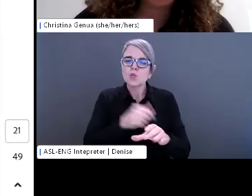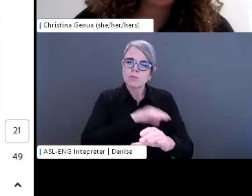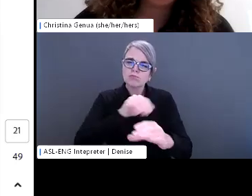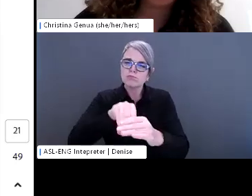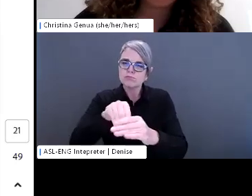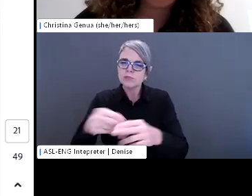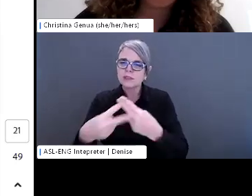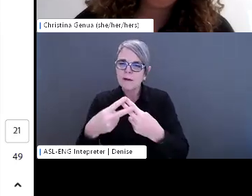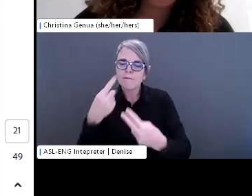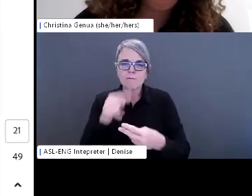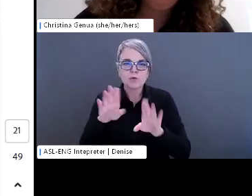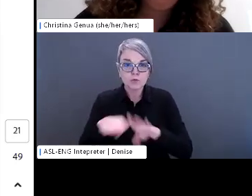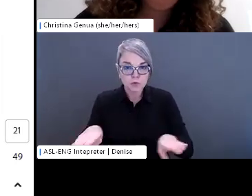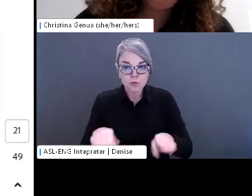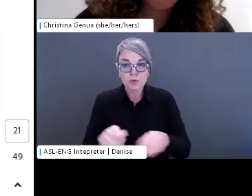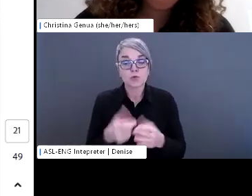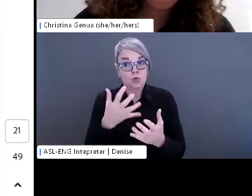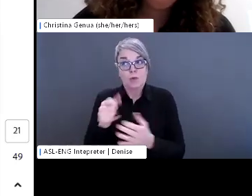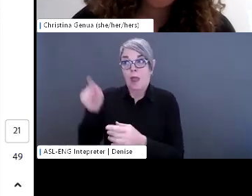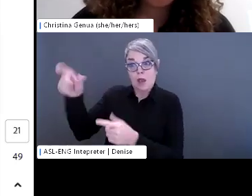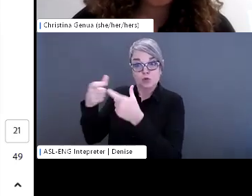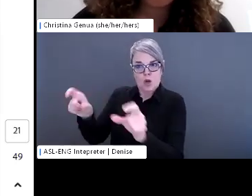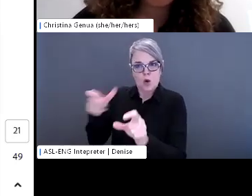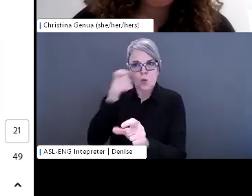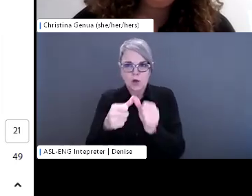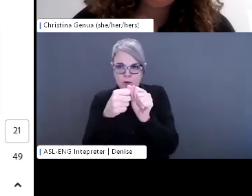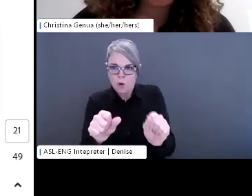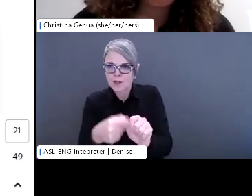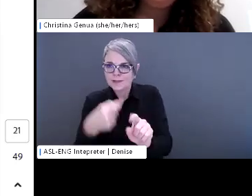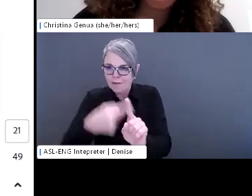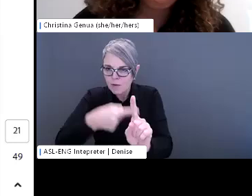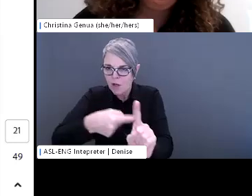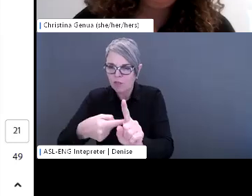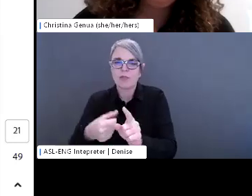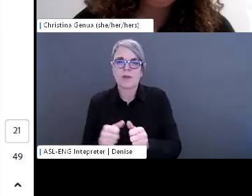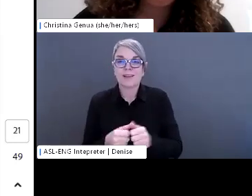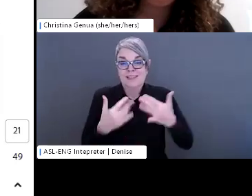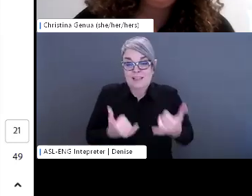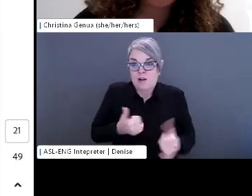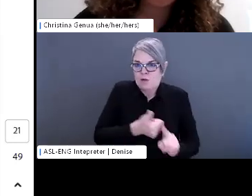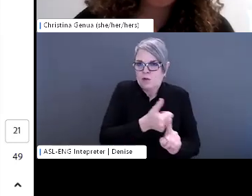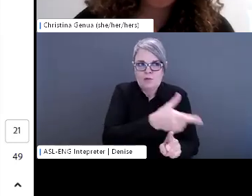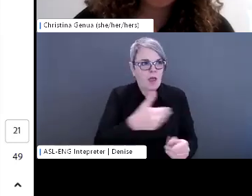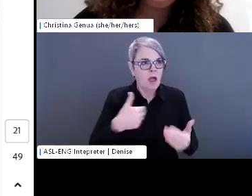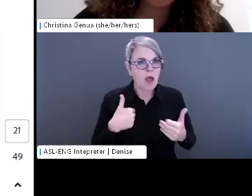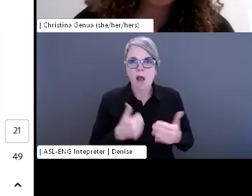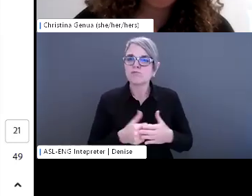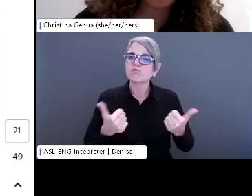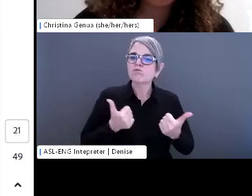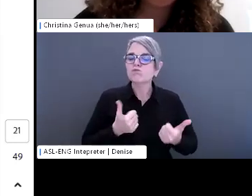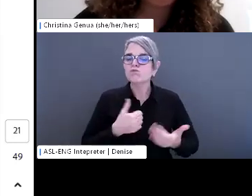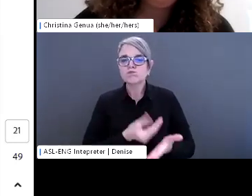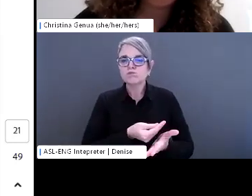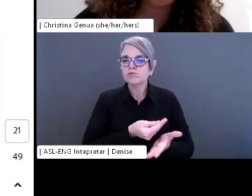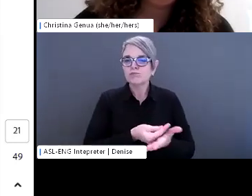check into the savings account each month. She doesn't have any extra money right now, but she thinks that she has to wait to open